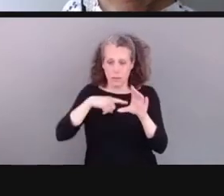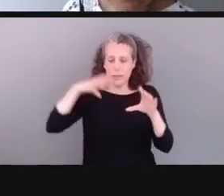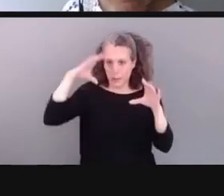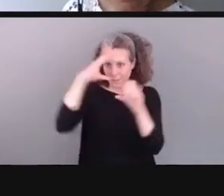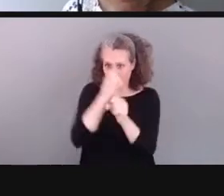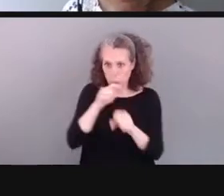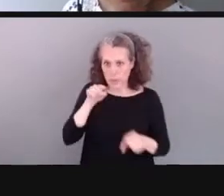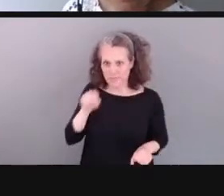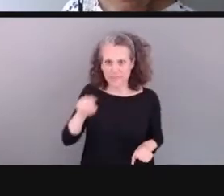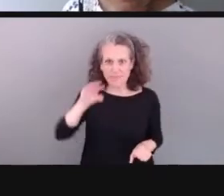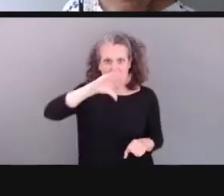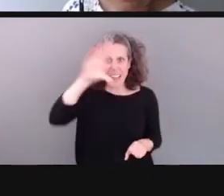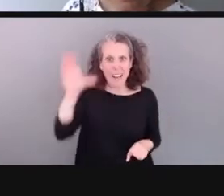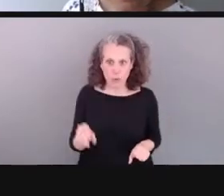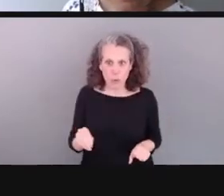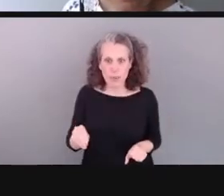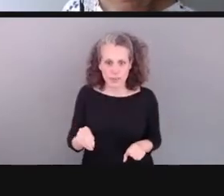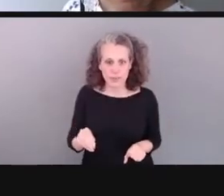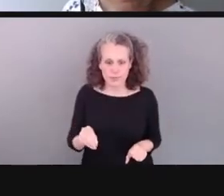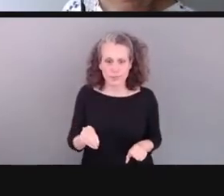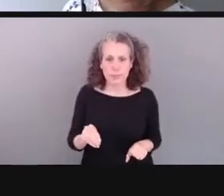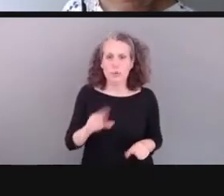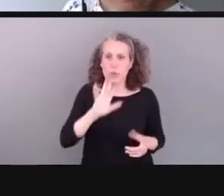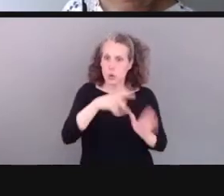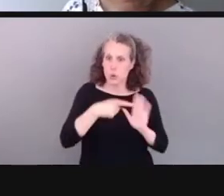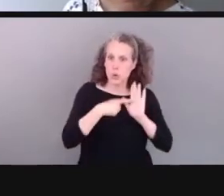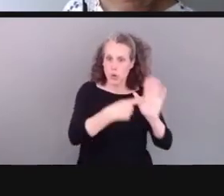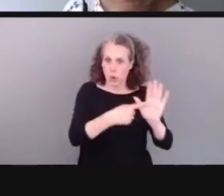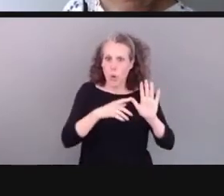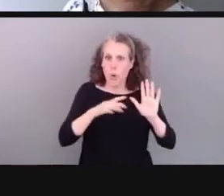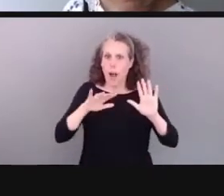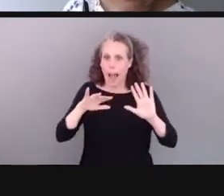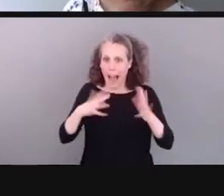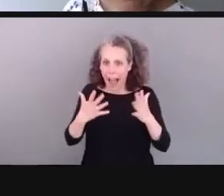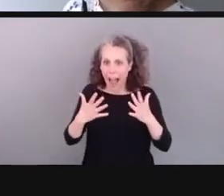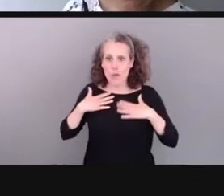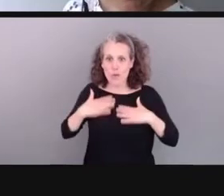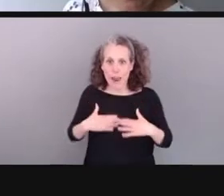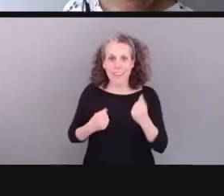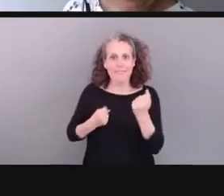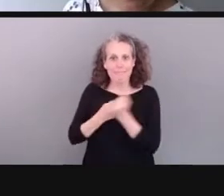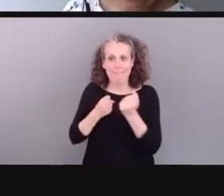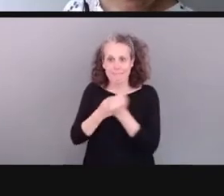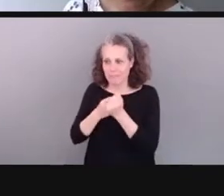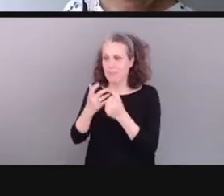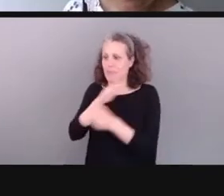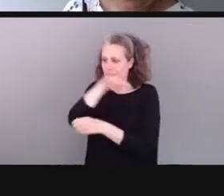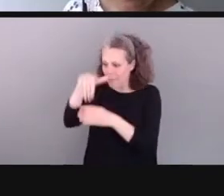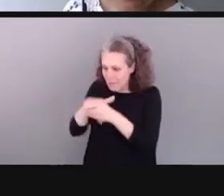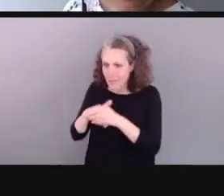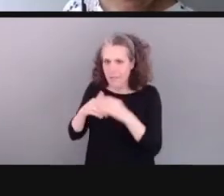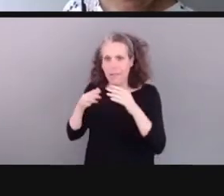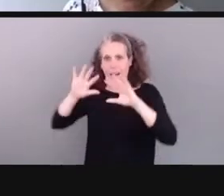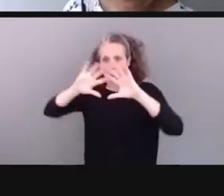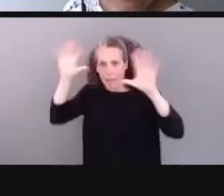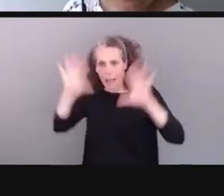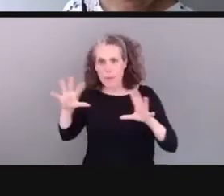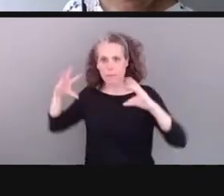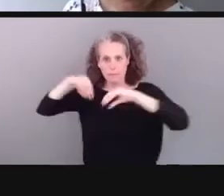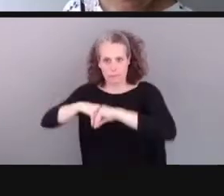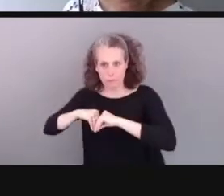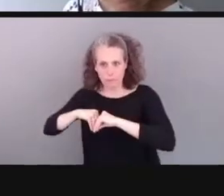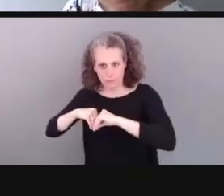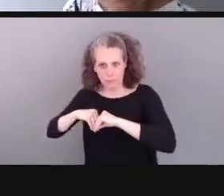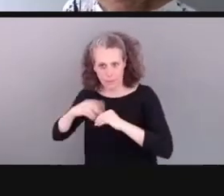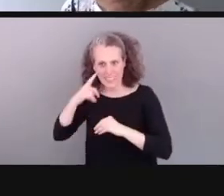to showcase what can be done together as humanitarian development to address climate and